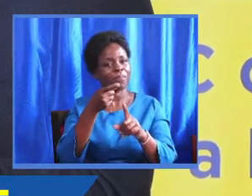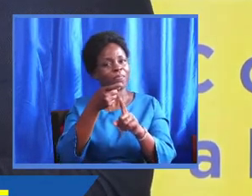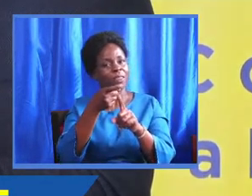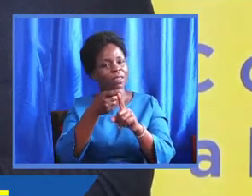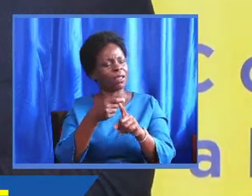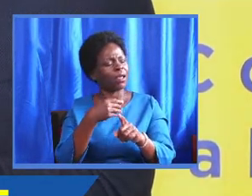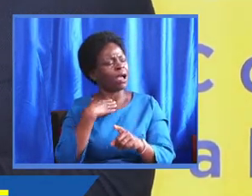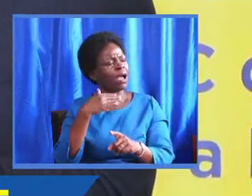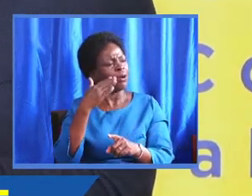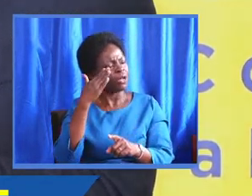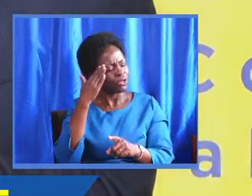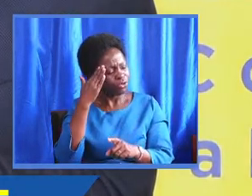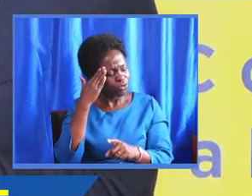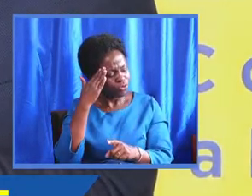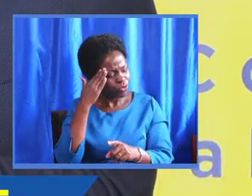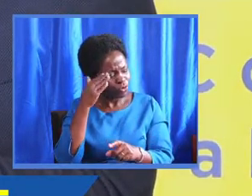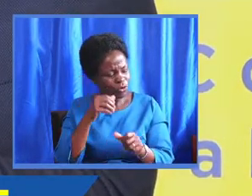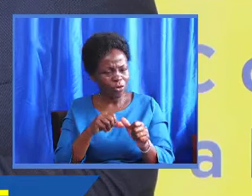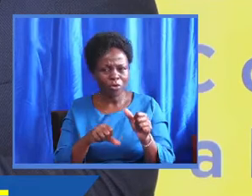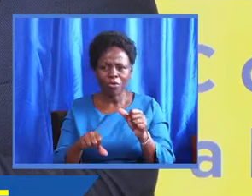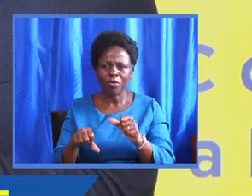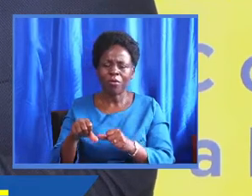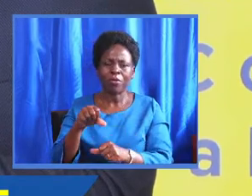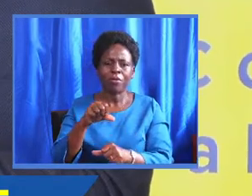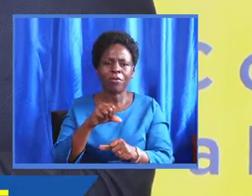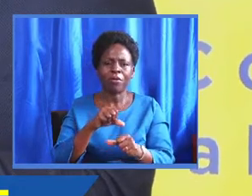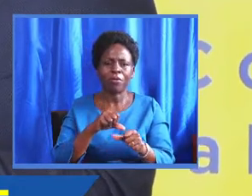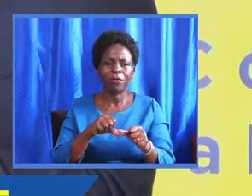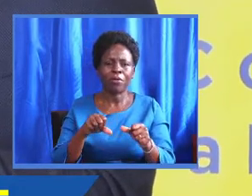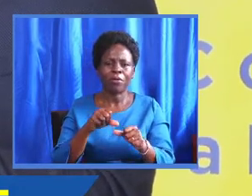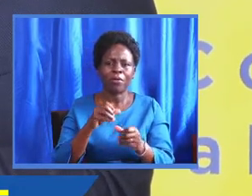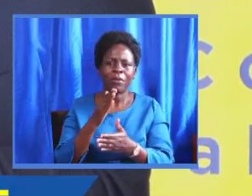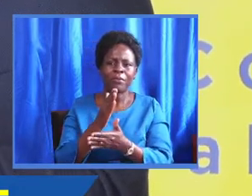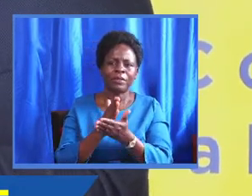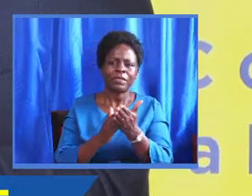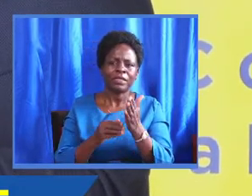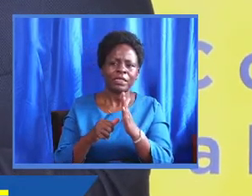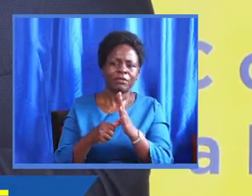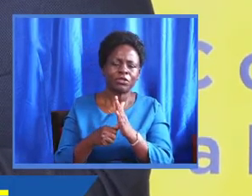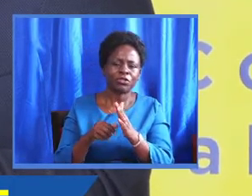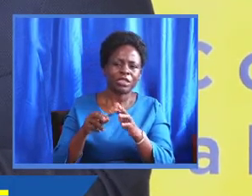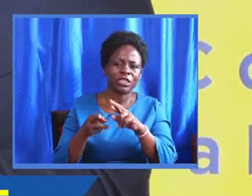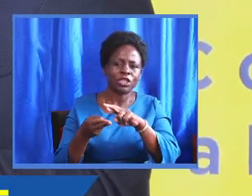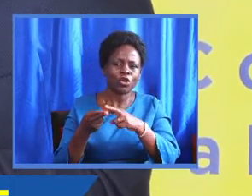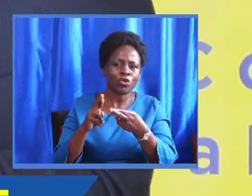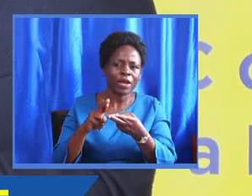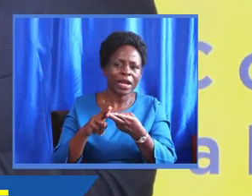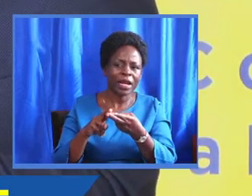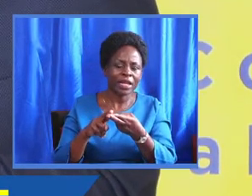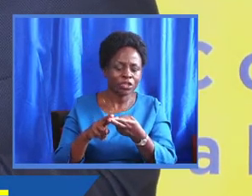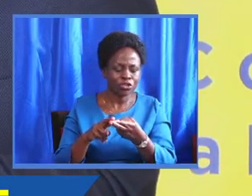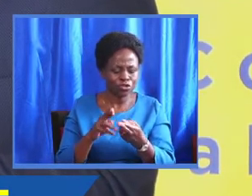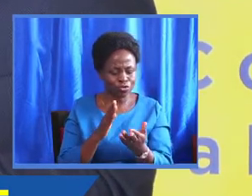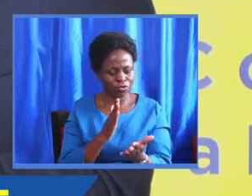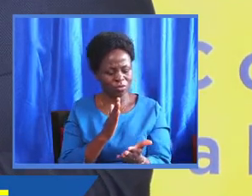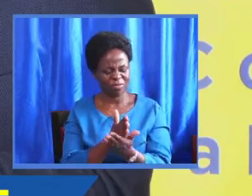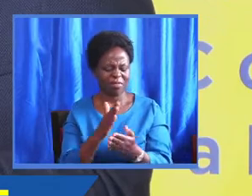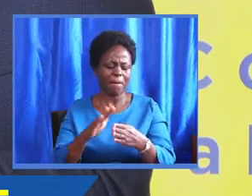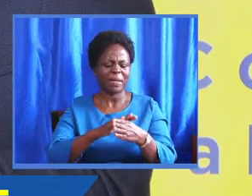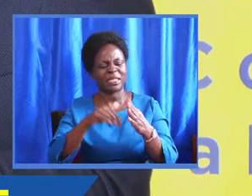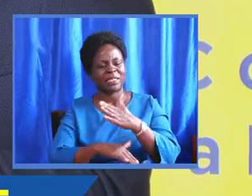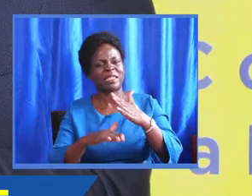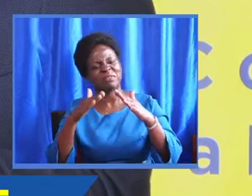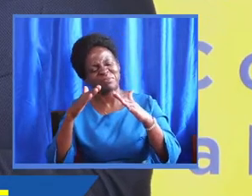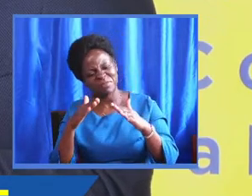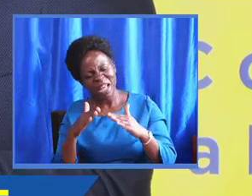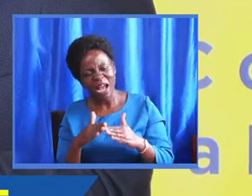I want to know more about withholding, capital gains tax, and stamp duty in relation to real estate. That